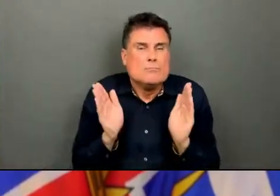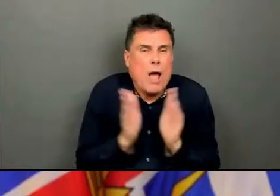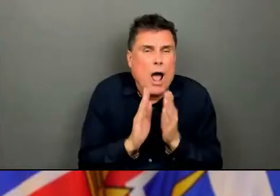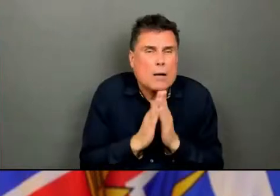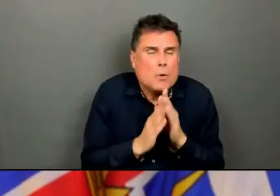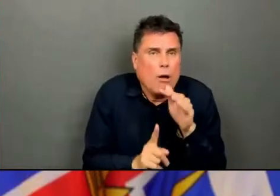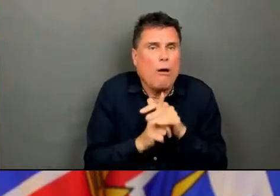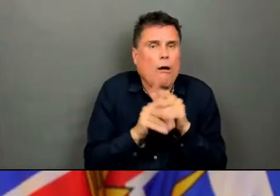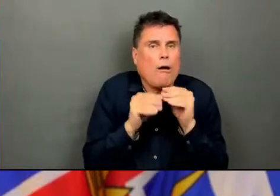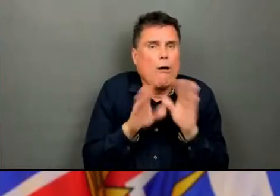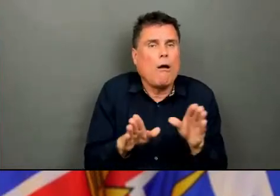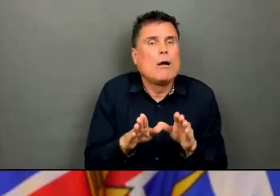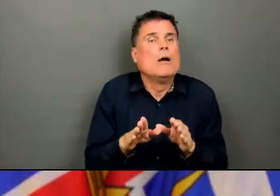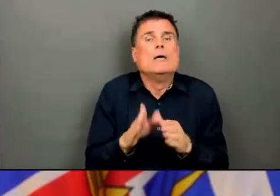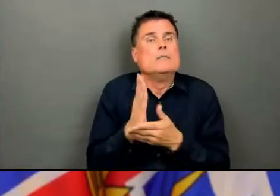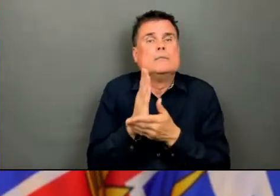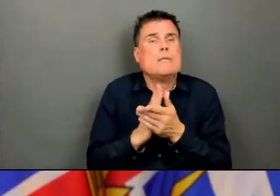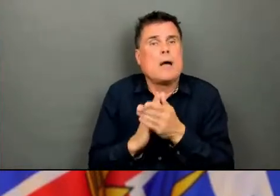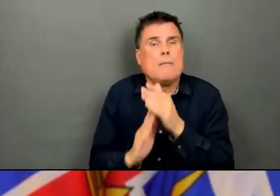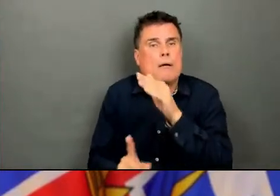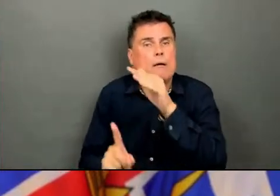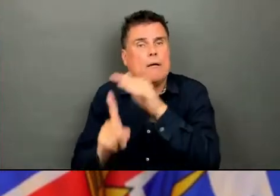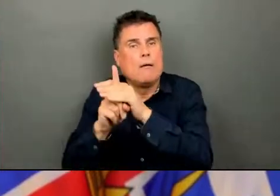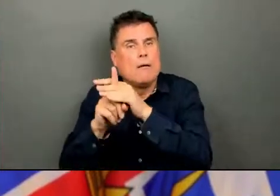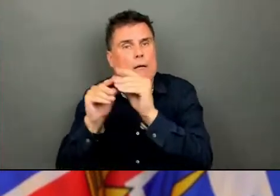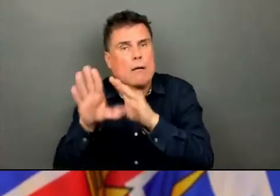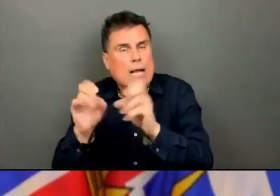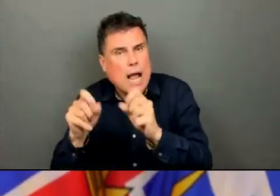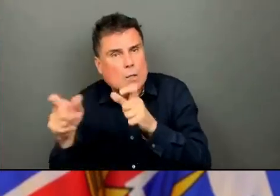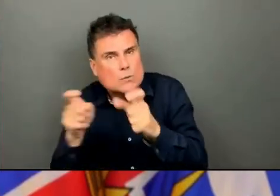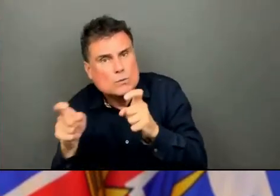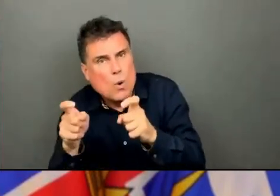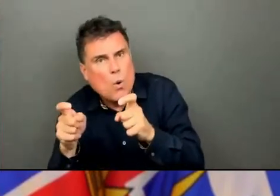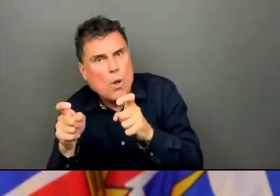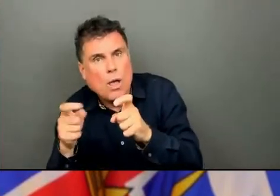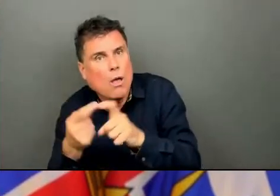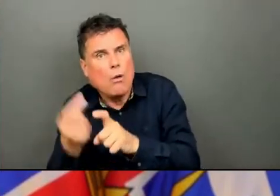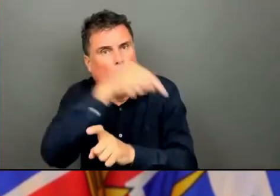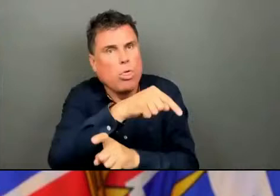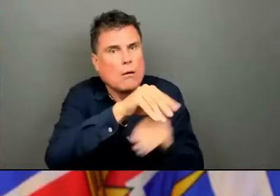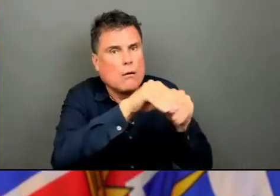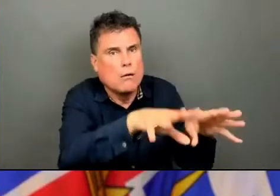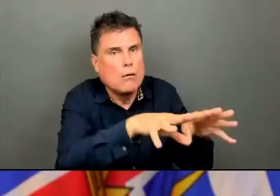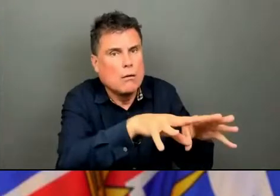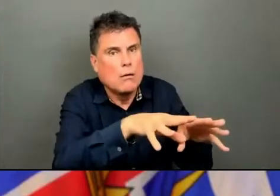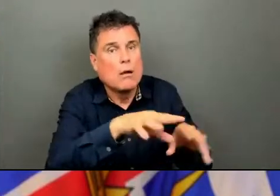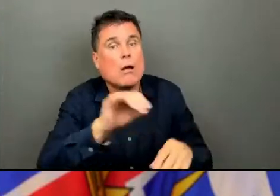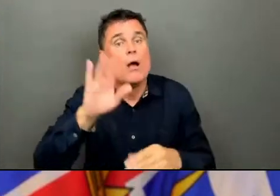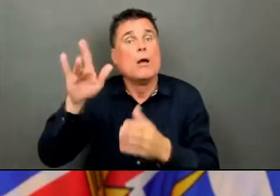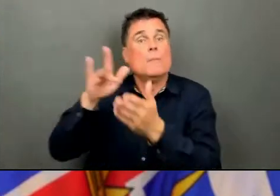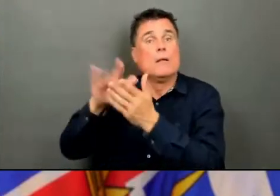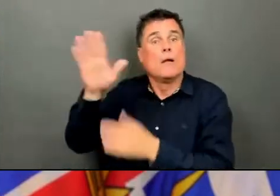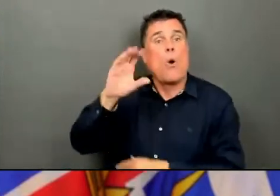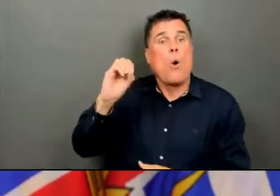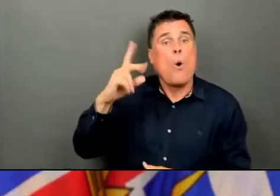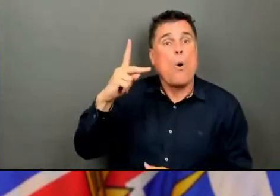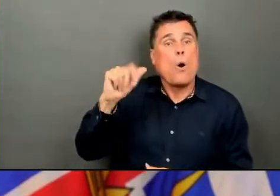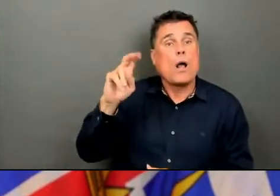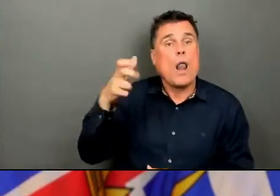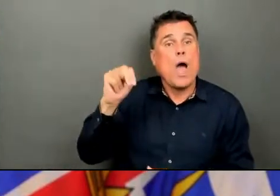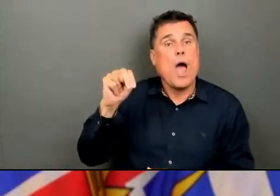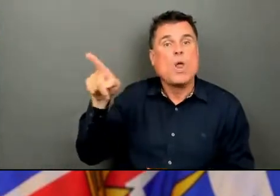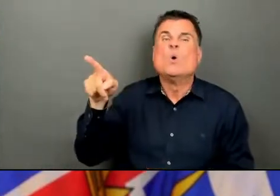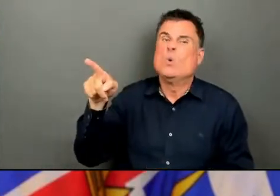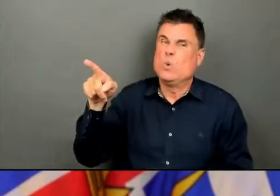transmission comes under control. But really, the central Okanagan has been a bit of a hot spot for a while. In